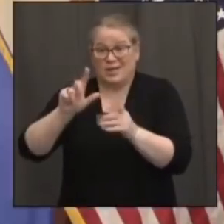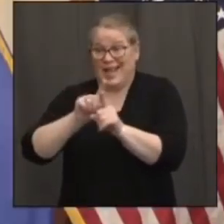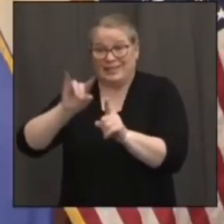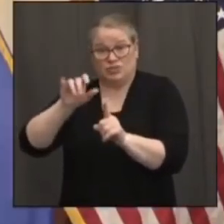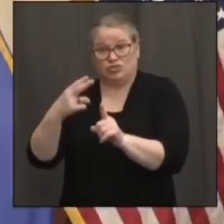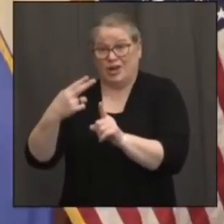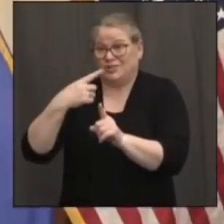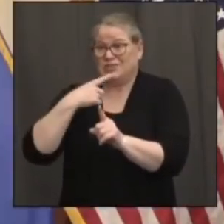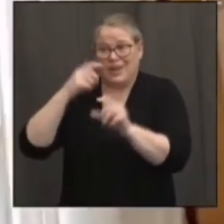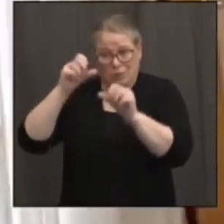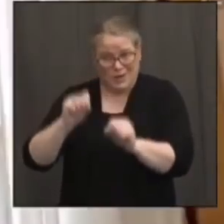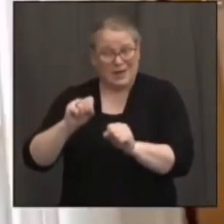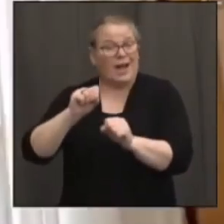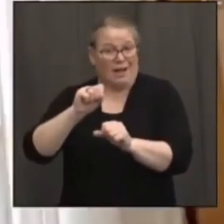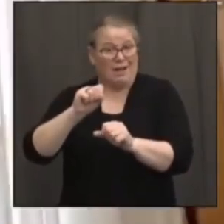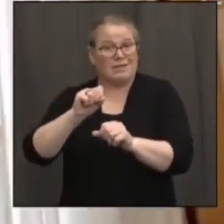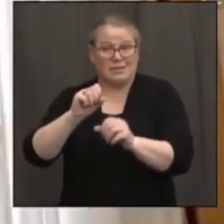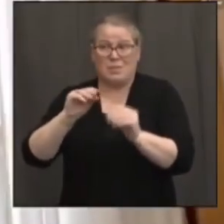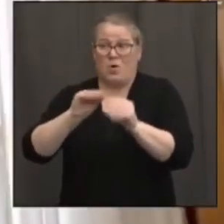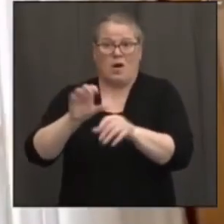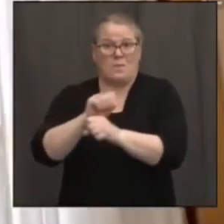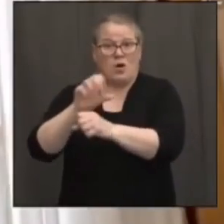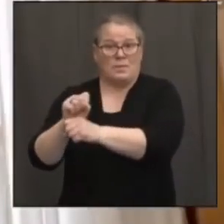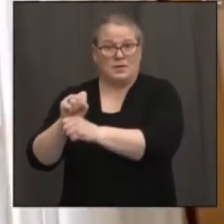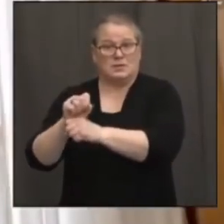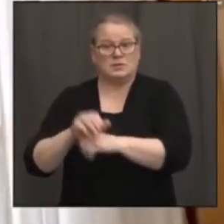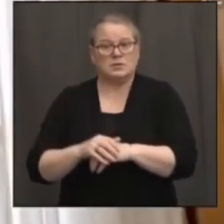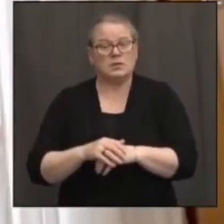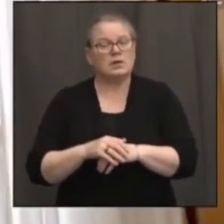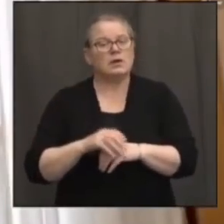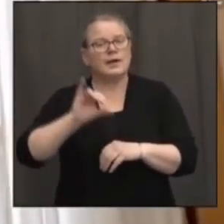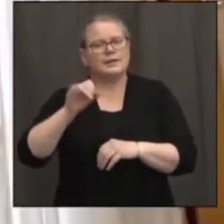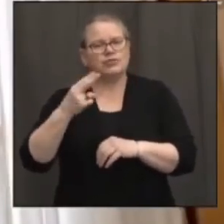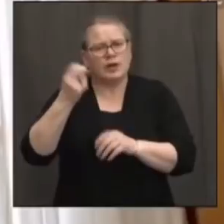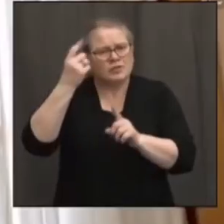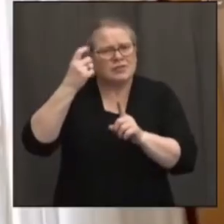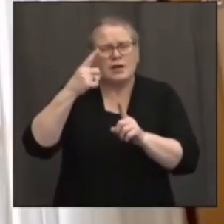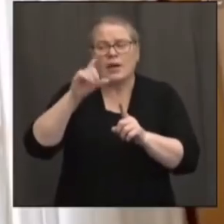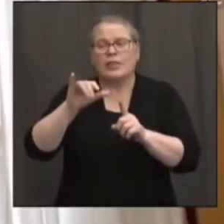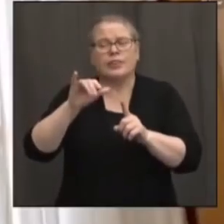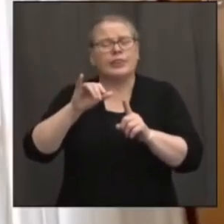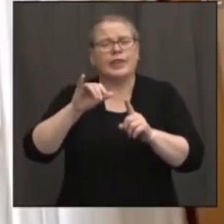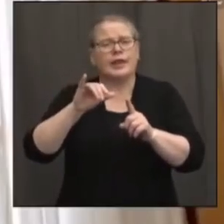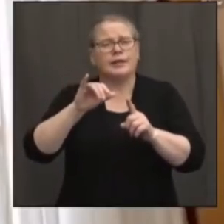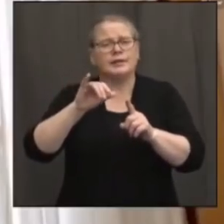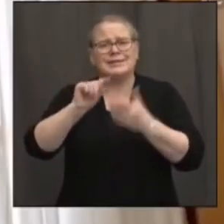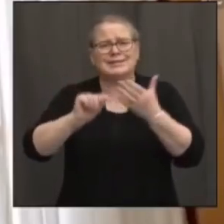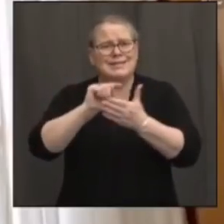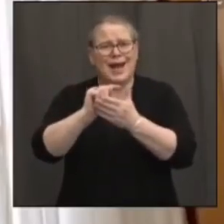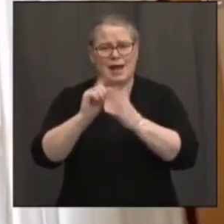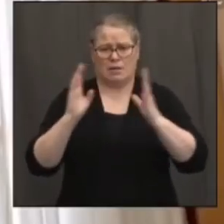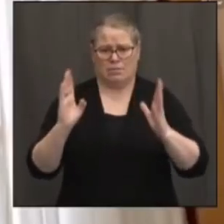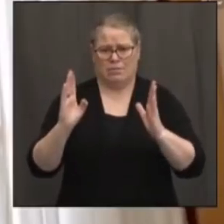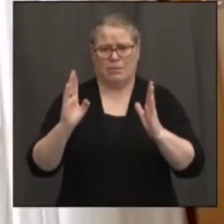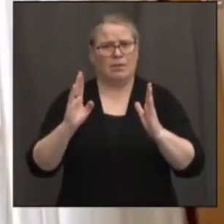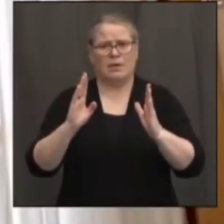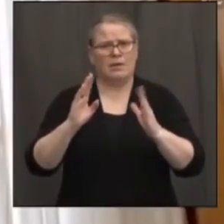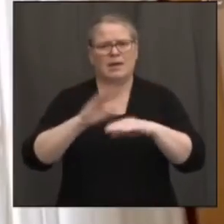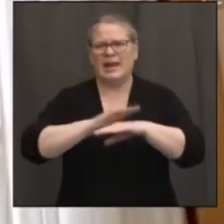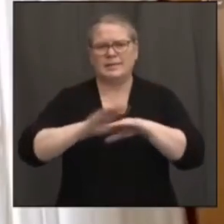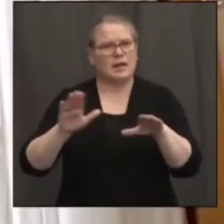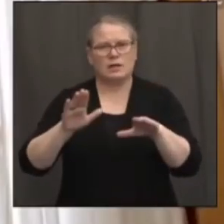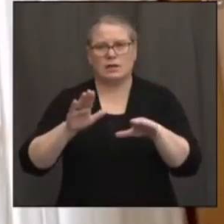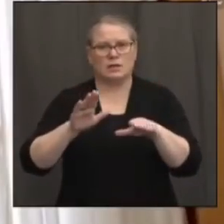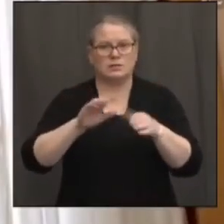note too, like these phases don't begin and end cleanly on one day. They kind of bleed across each other, right? And our goal is to start the